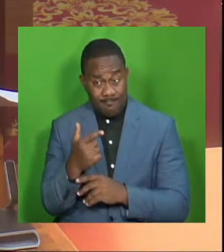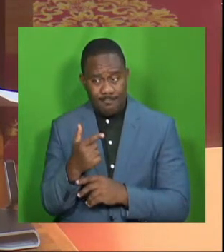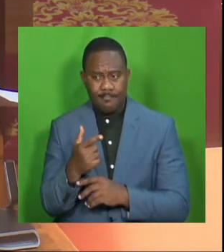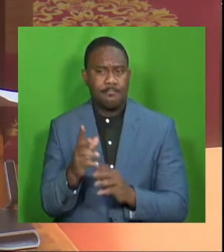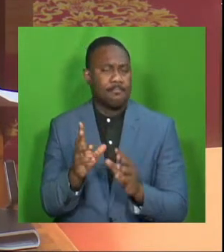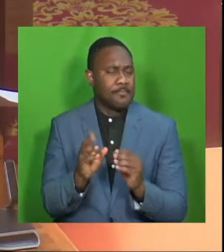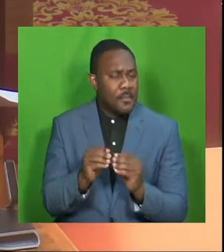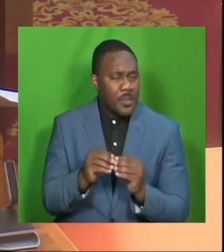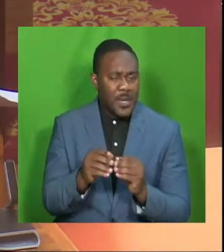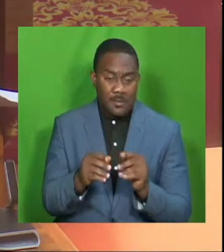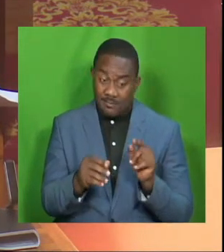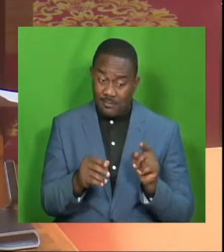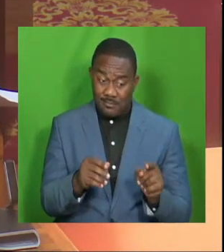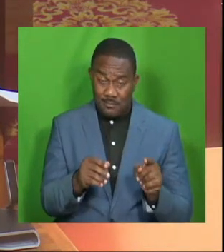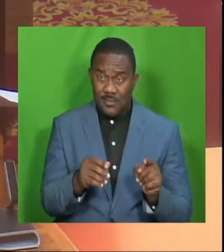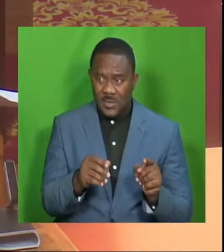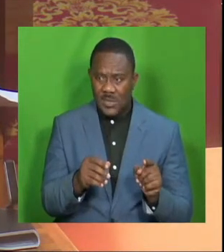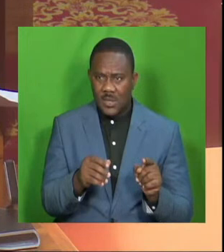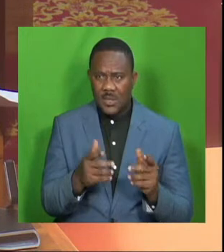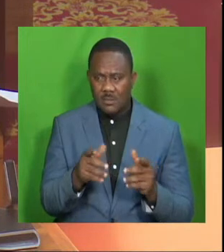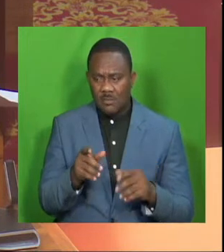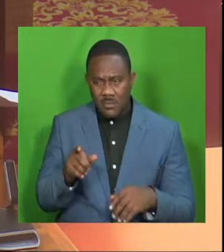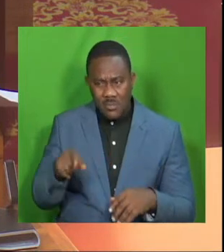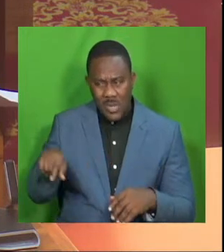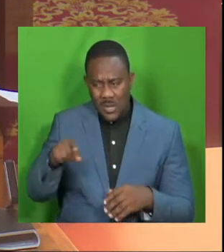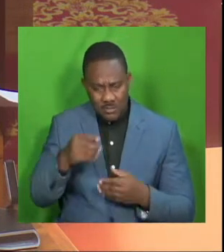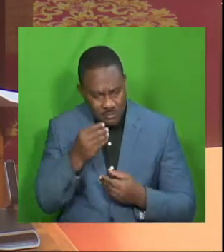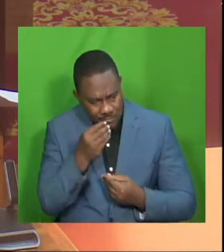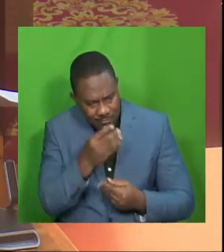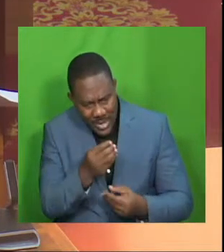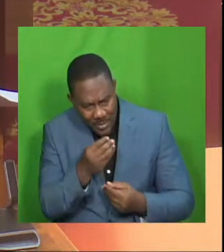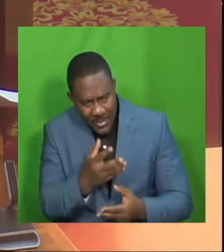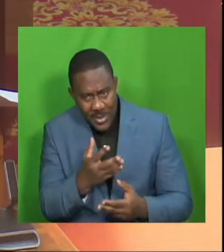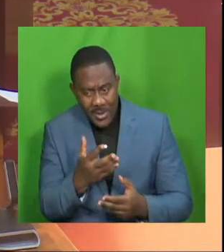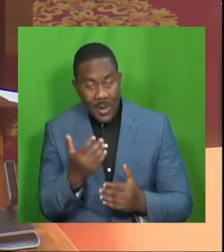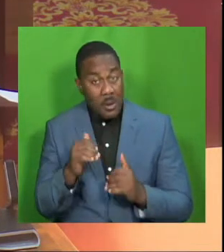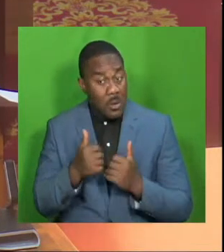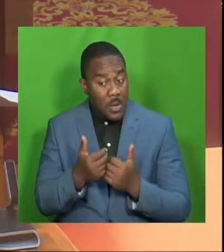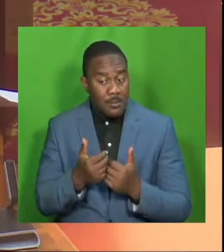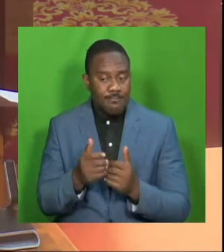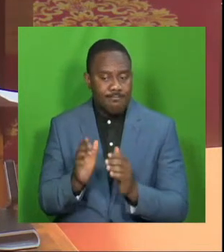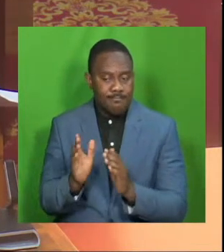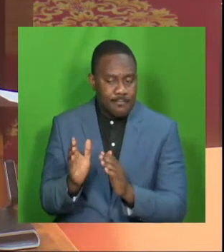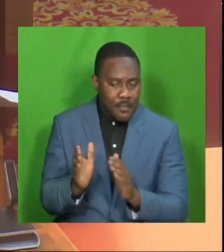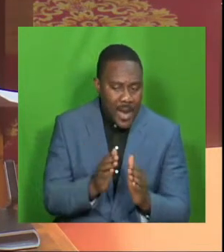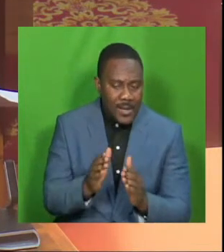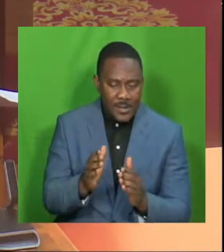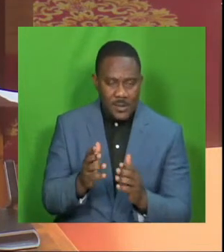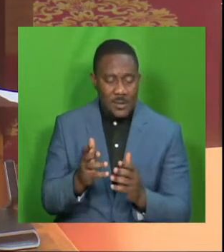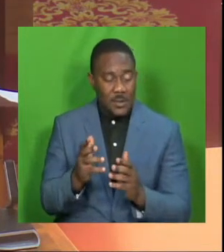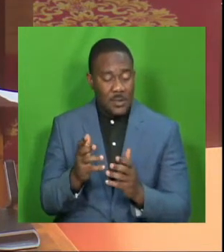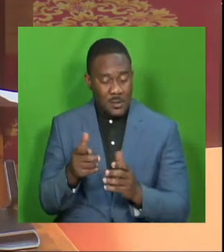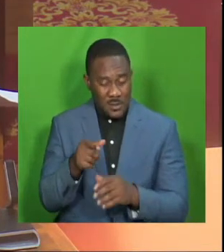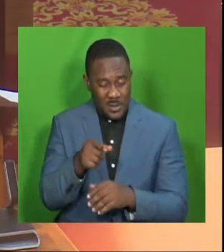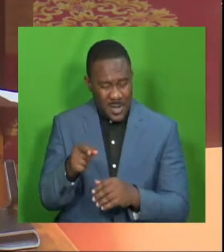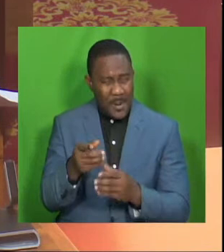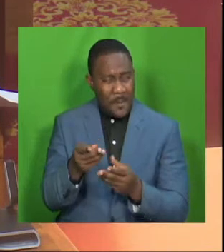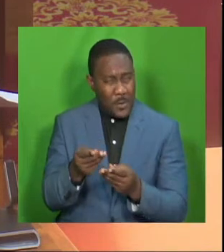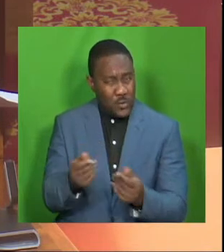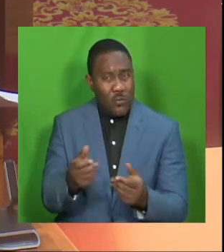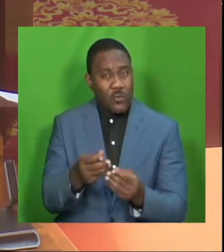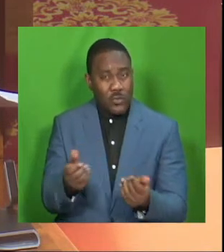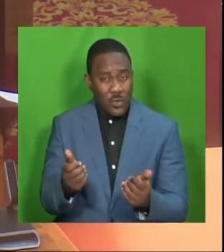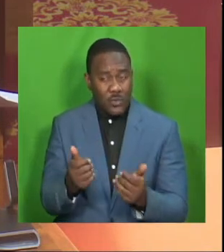where EU was briefed on the plans to address the concerns and the status of addressing the